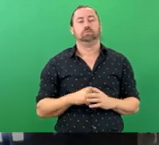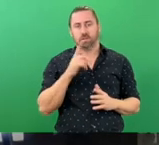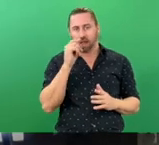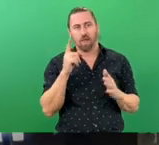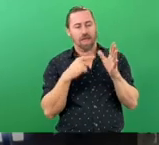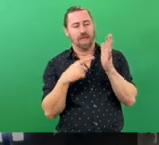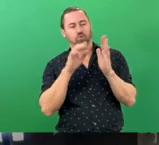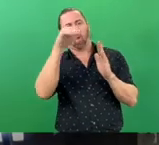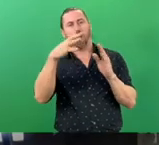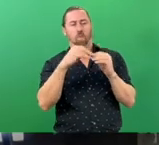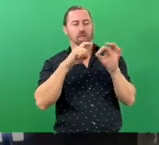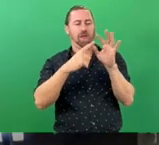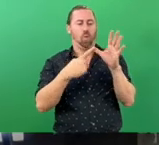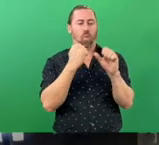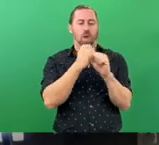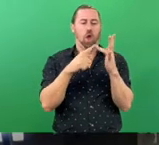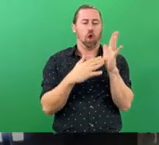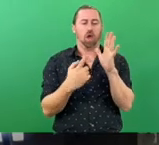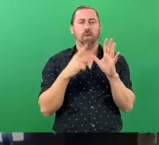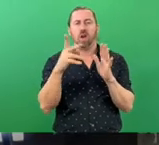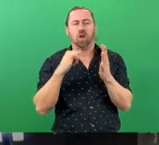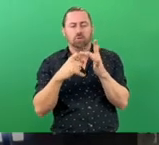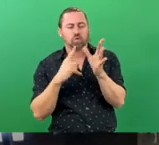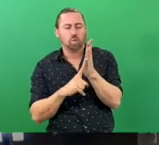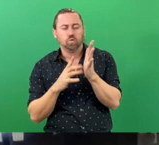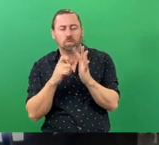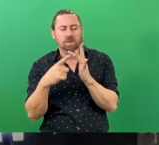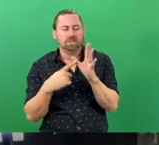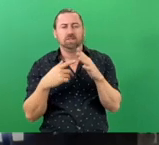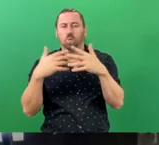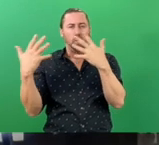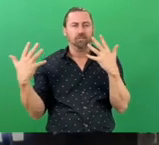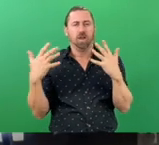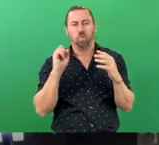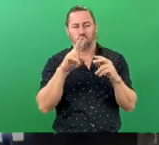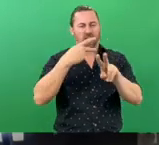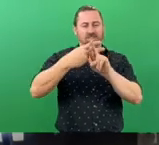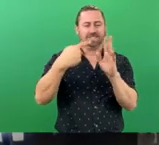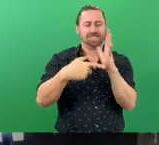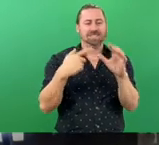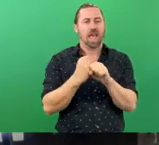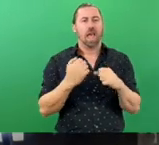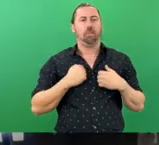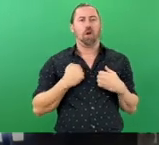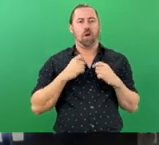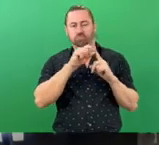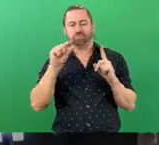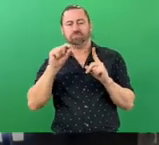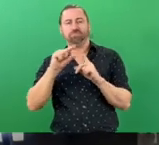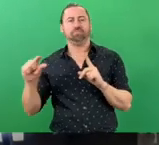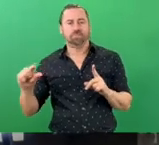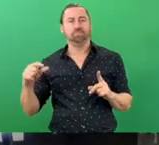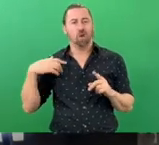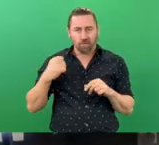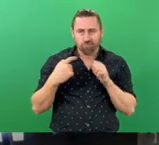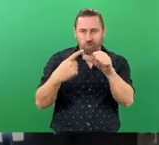with Qagoma on your social media. Please tag me as well. I've been responding to everybody who's been tagging me and putting the